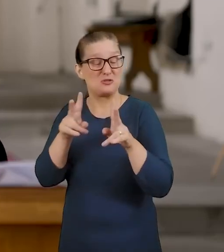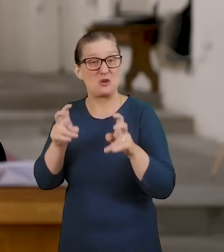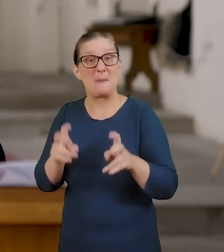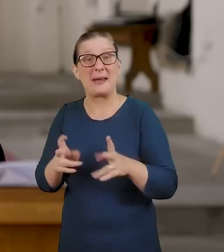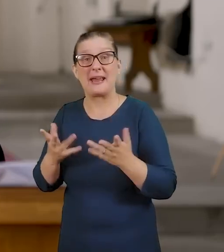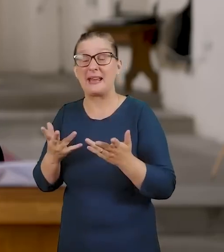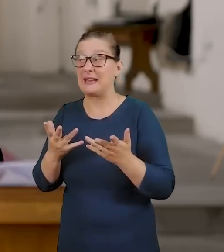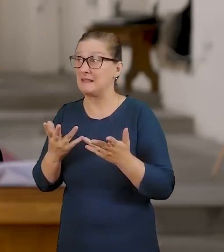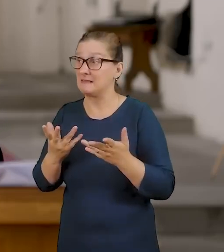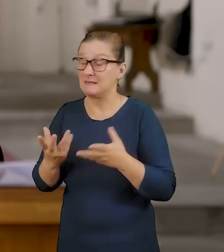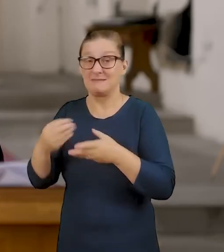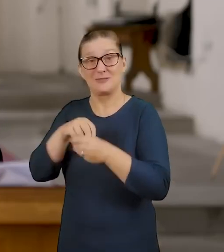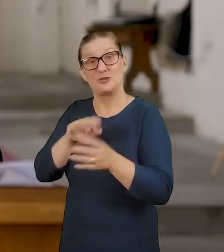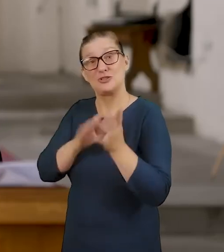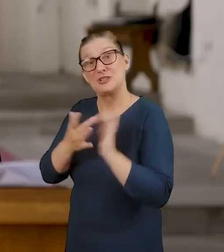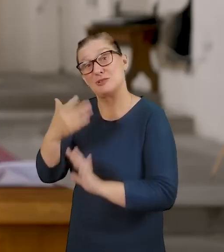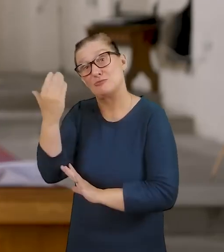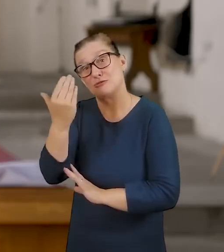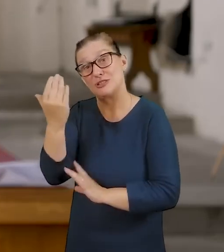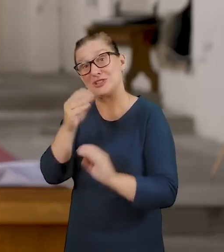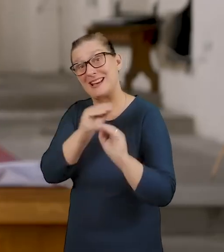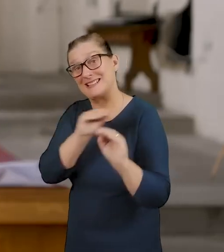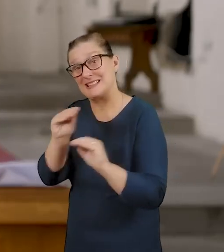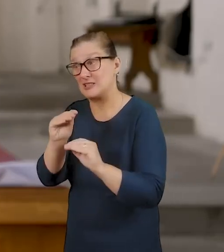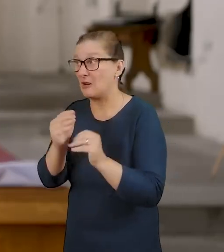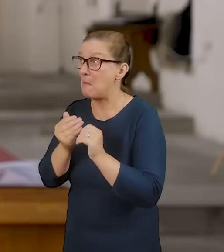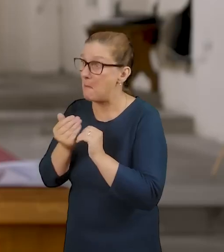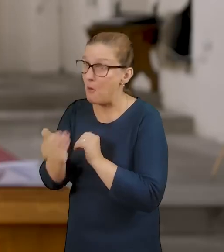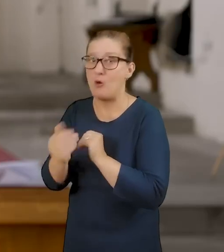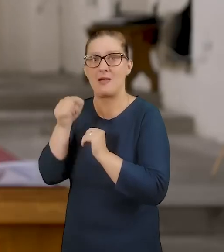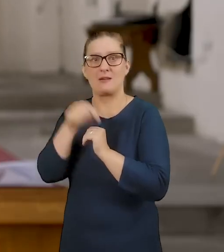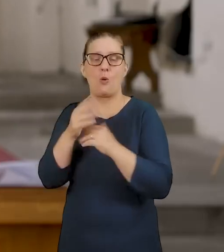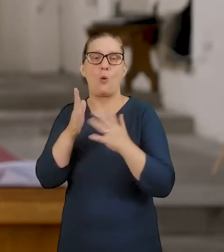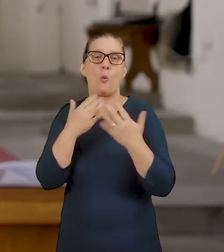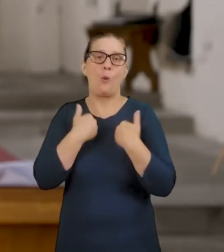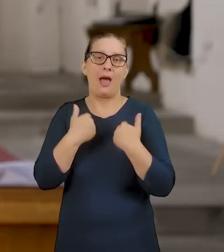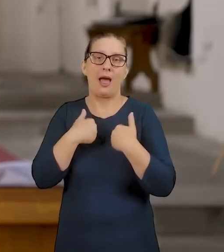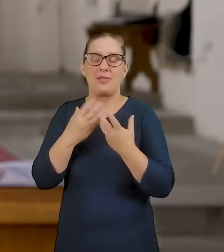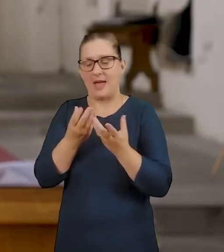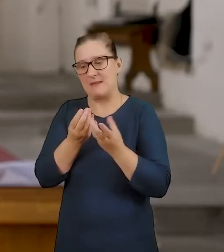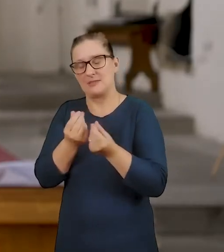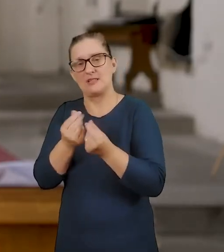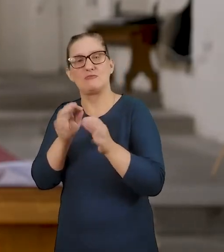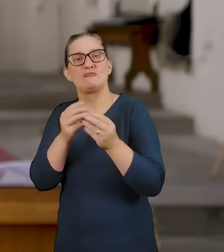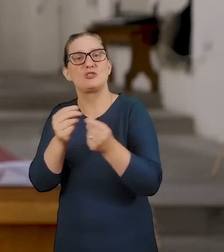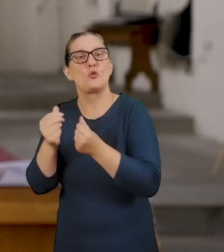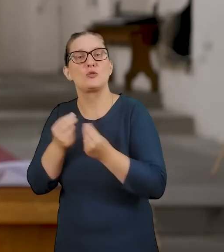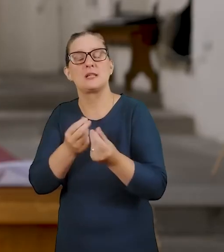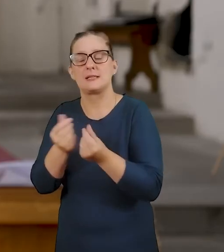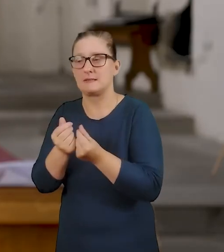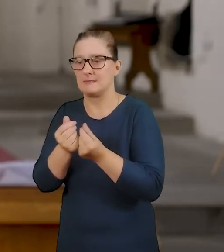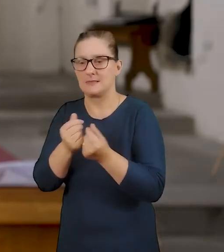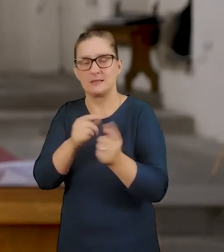that no other topic occupies Jesus's preaching and teaching more than wealth and material